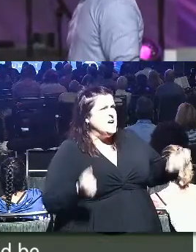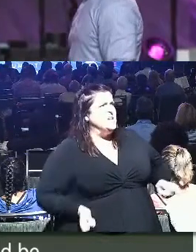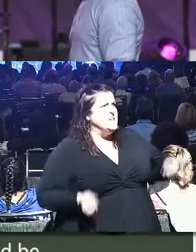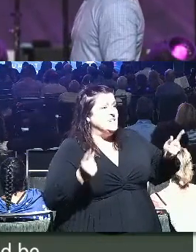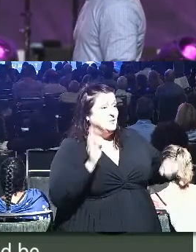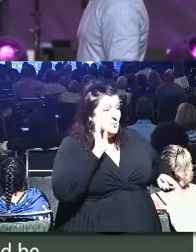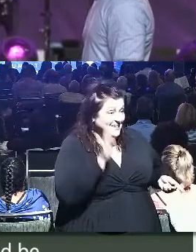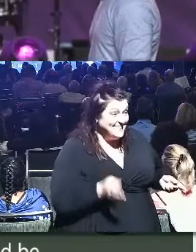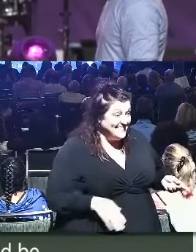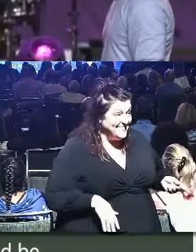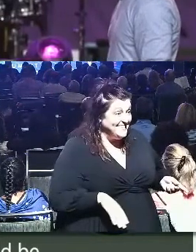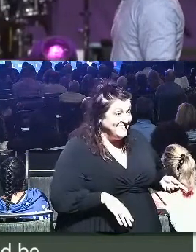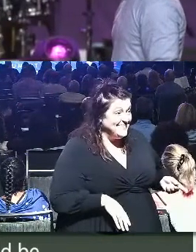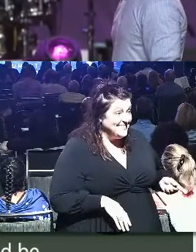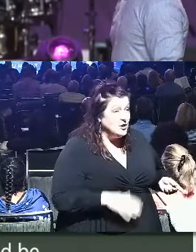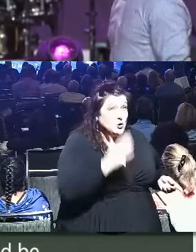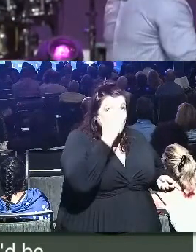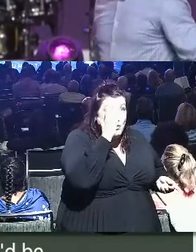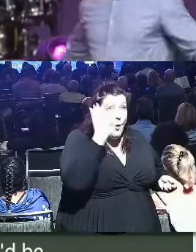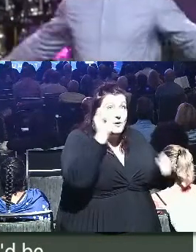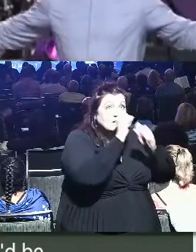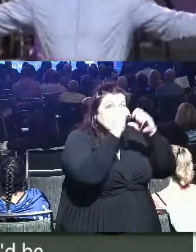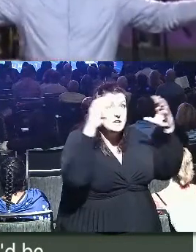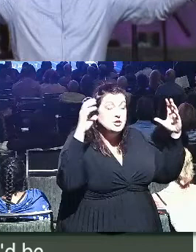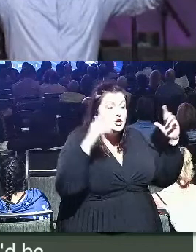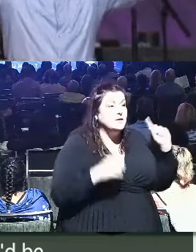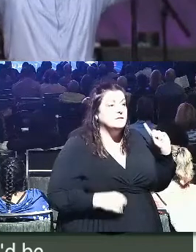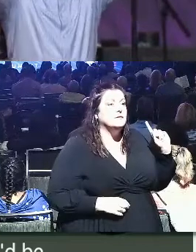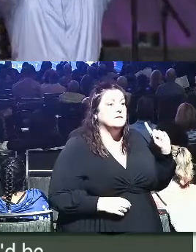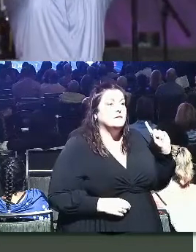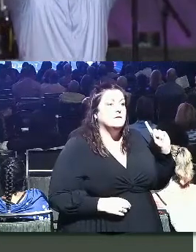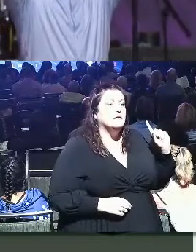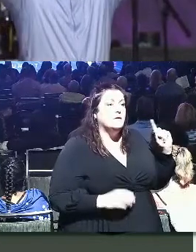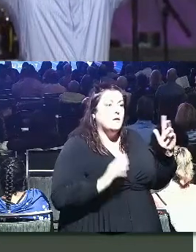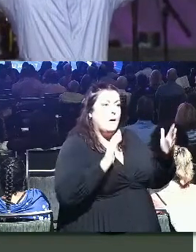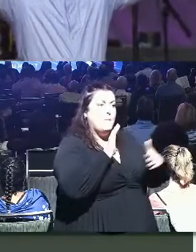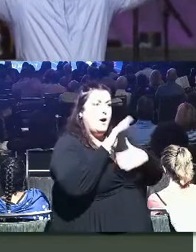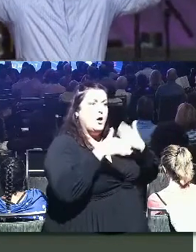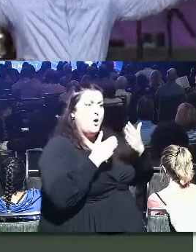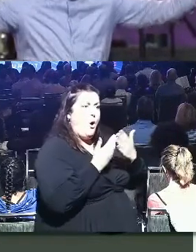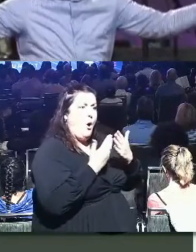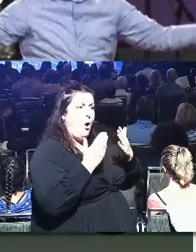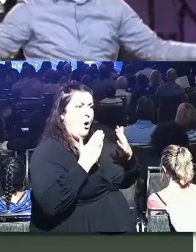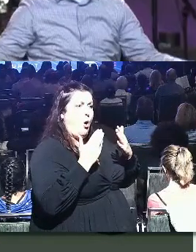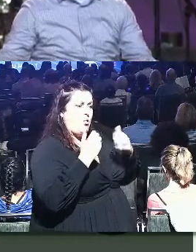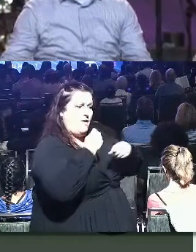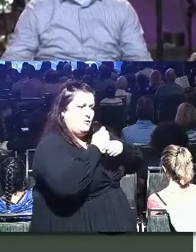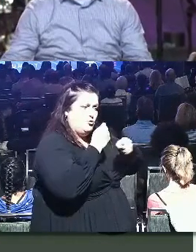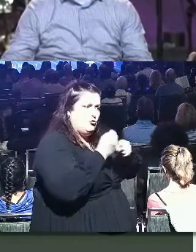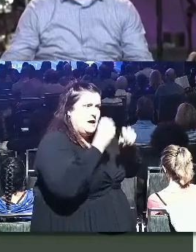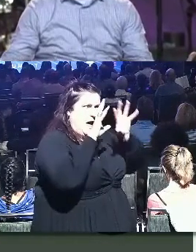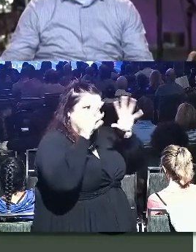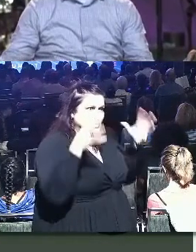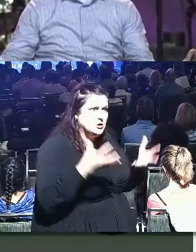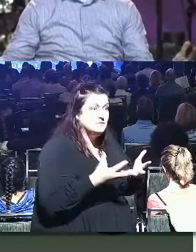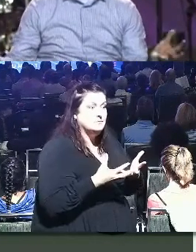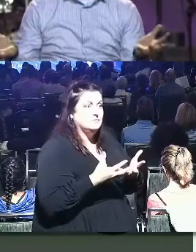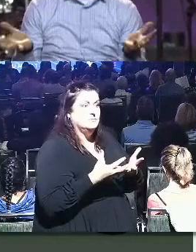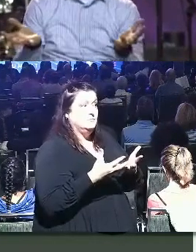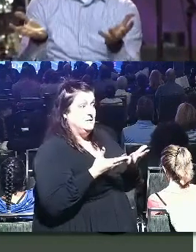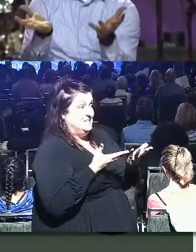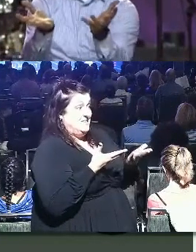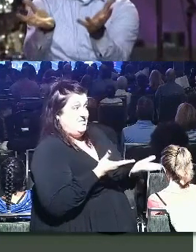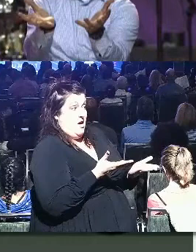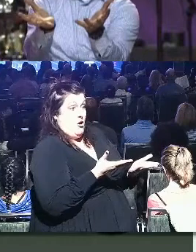vision is. But all of creation is now hanging out there in this beautiful spectacle with